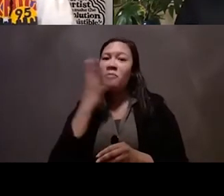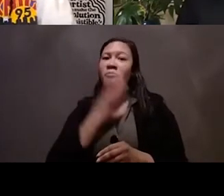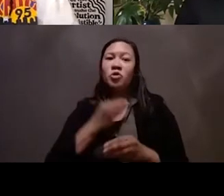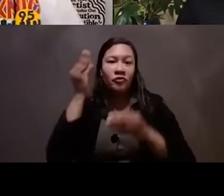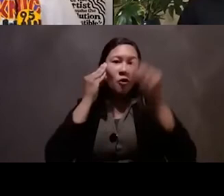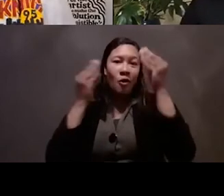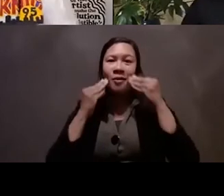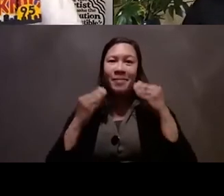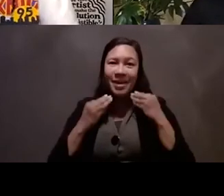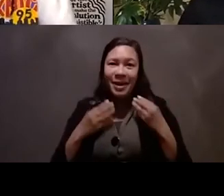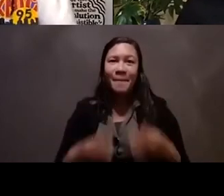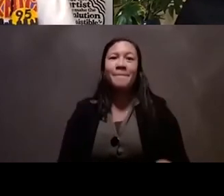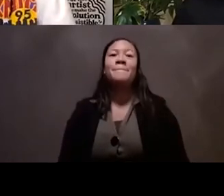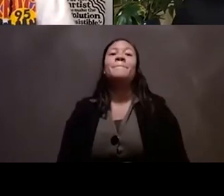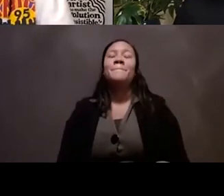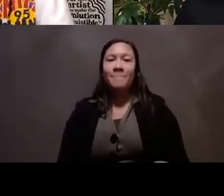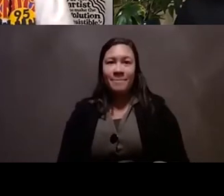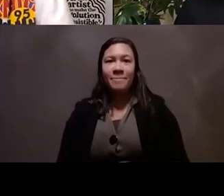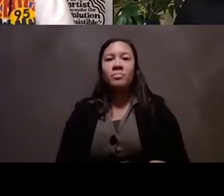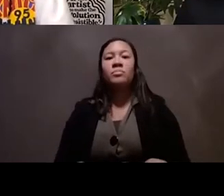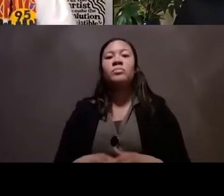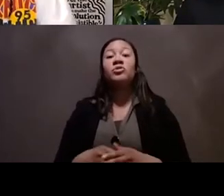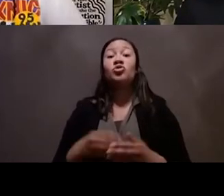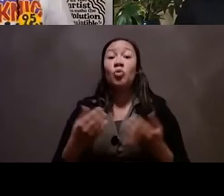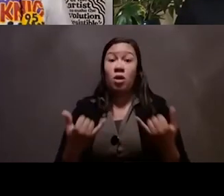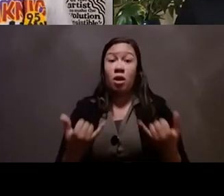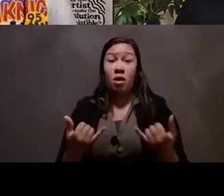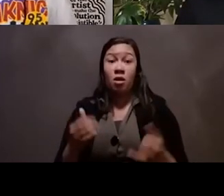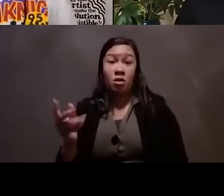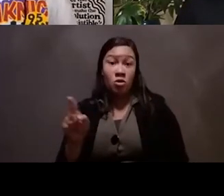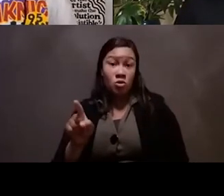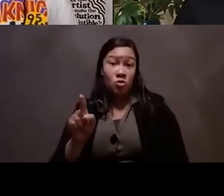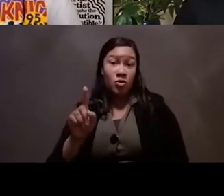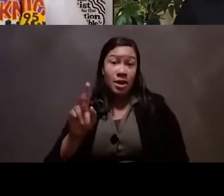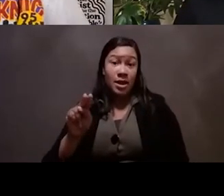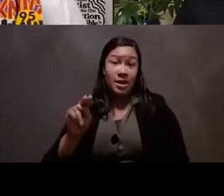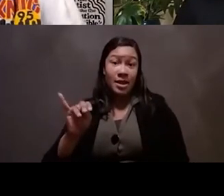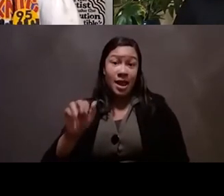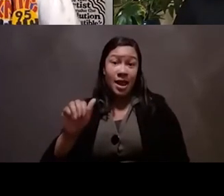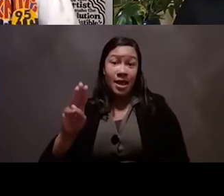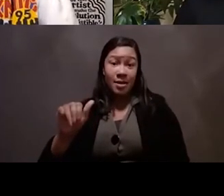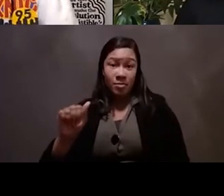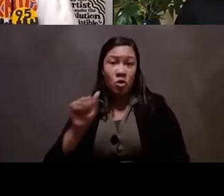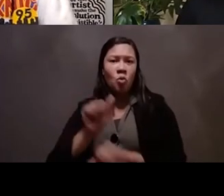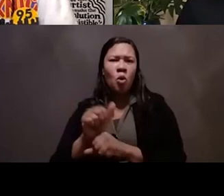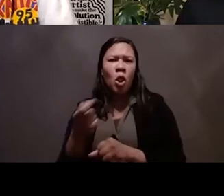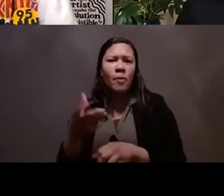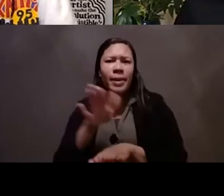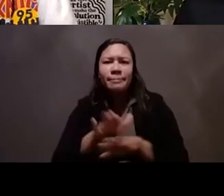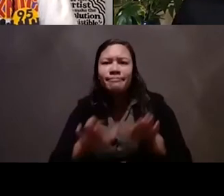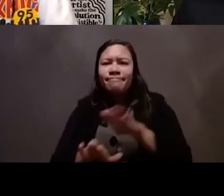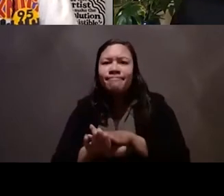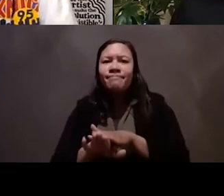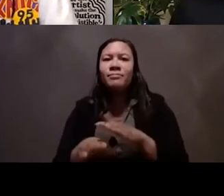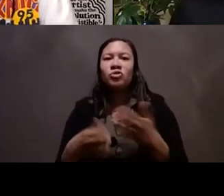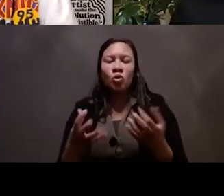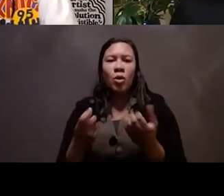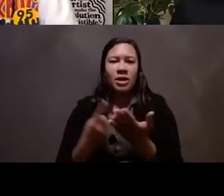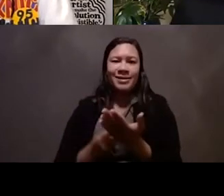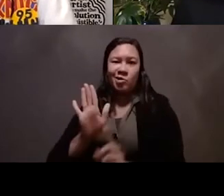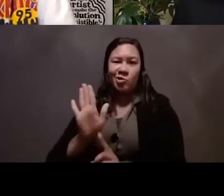to kick things off and bring you in because you and Naima's work does this quite a bit. And I wanted to talk to you about your